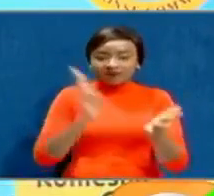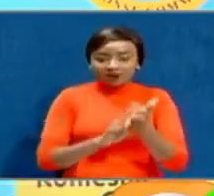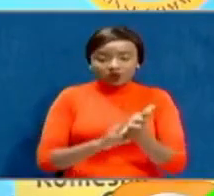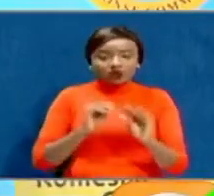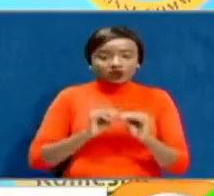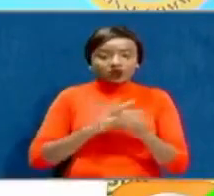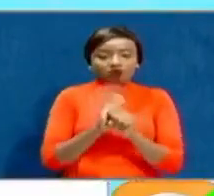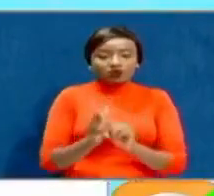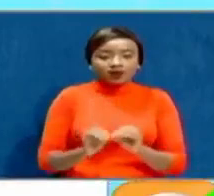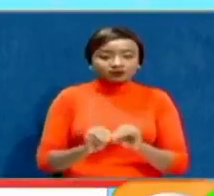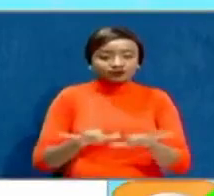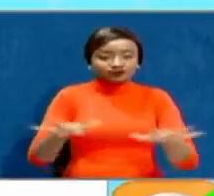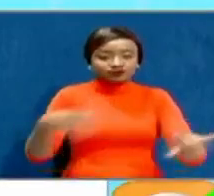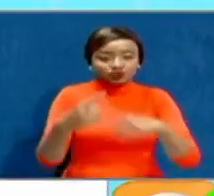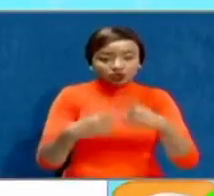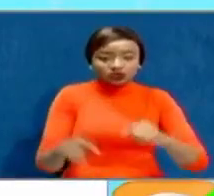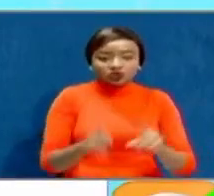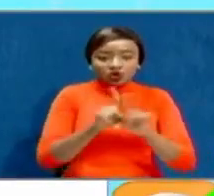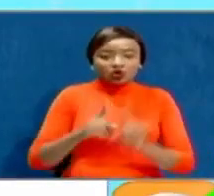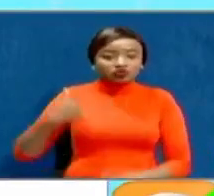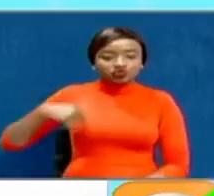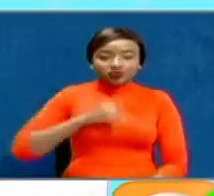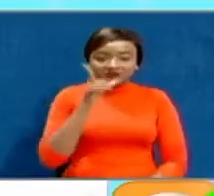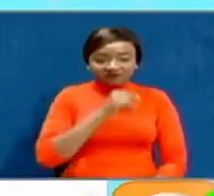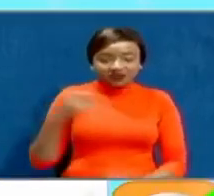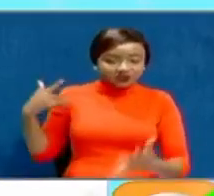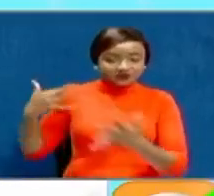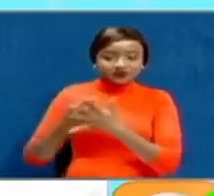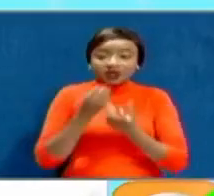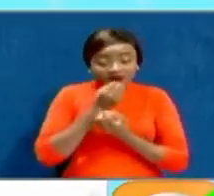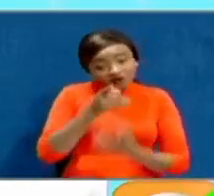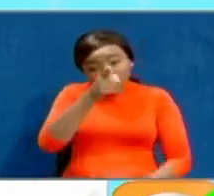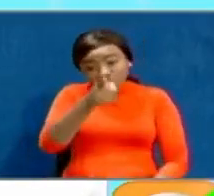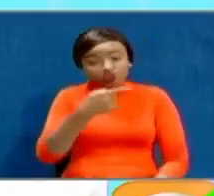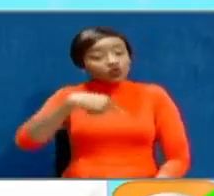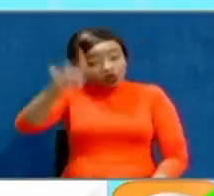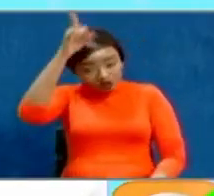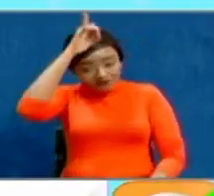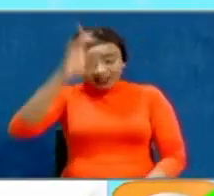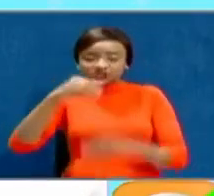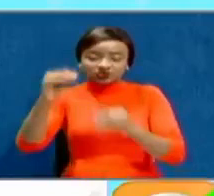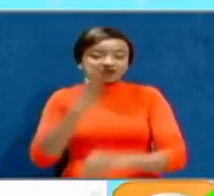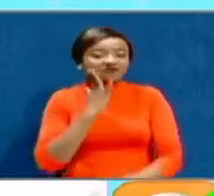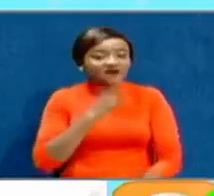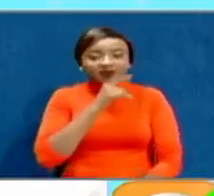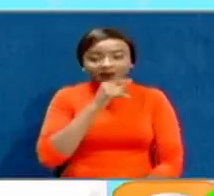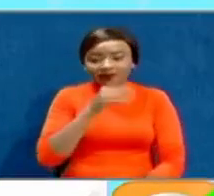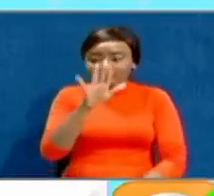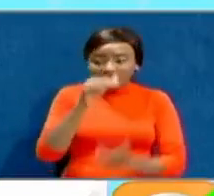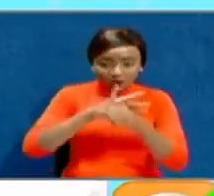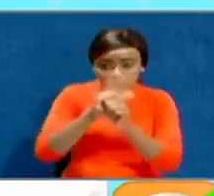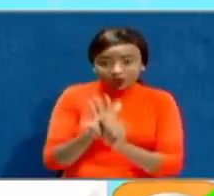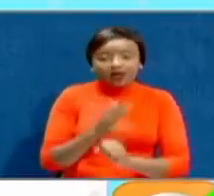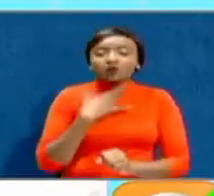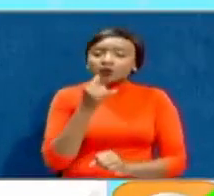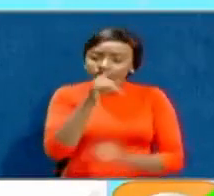thing within the family. We have told people that they will take the disease to their parents. We want them not